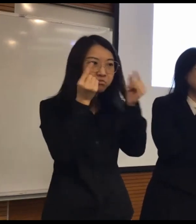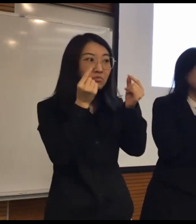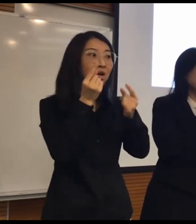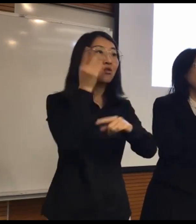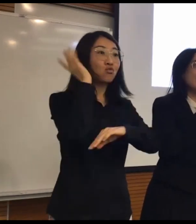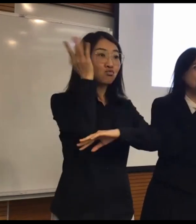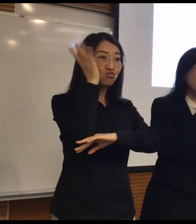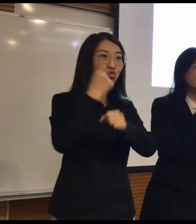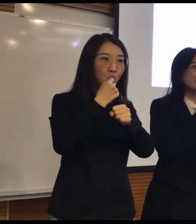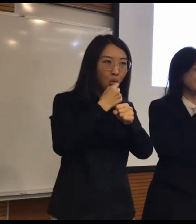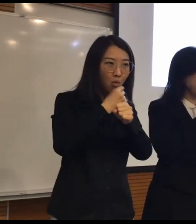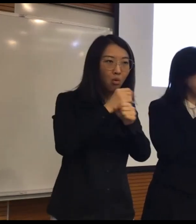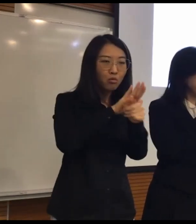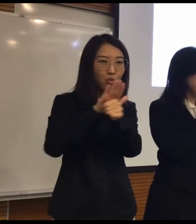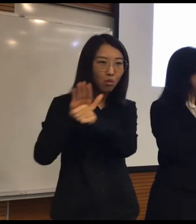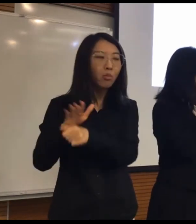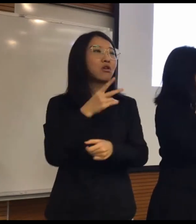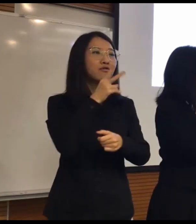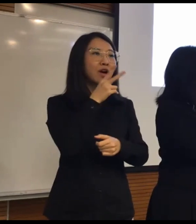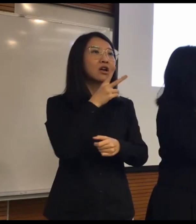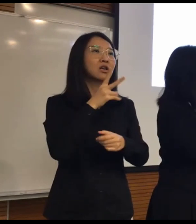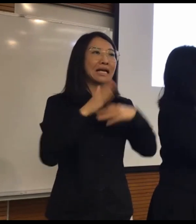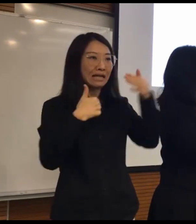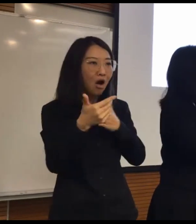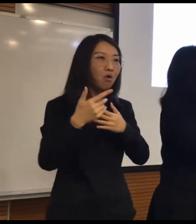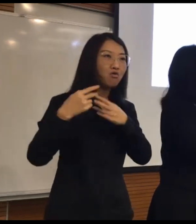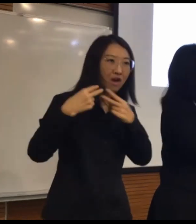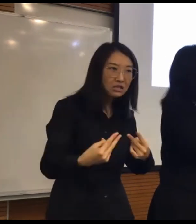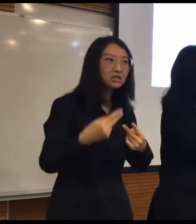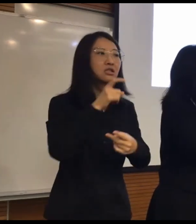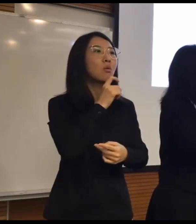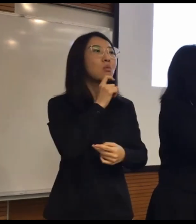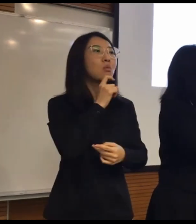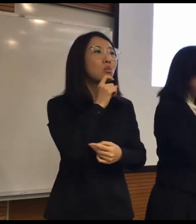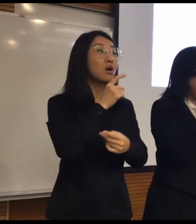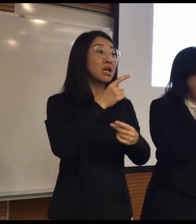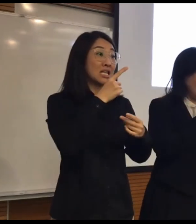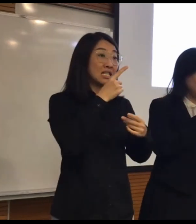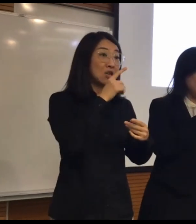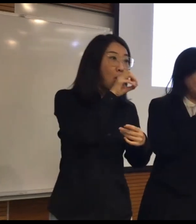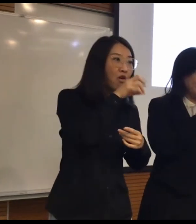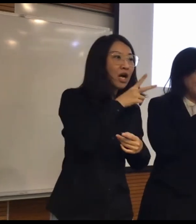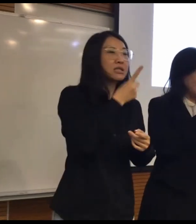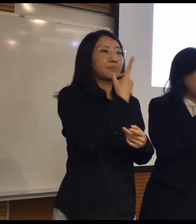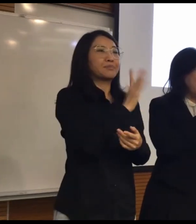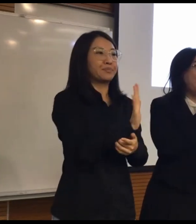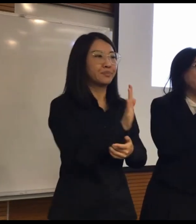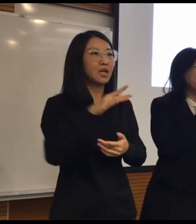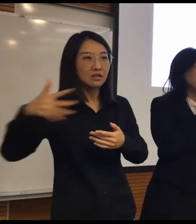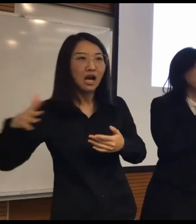conference interpreting and other types of interpreting. I remember other types of interpreting also included in the newsletter as well.